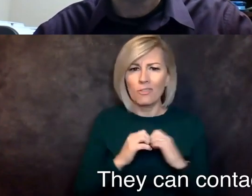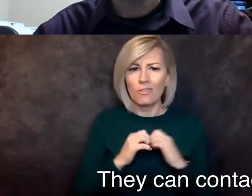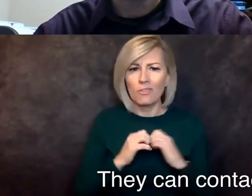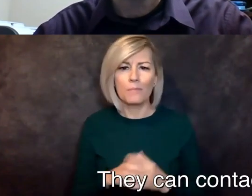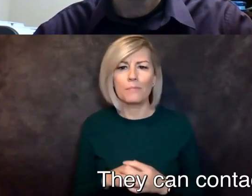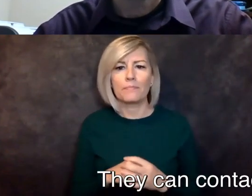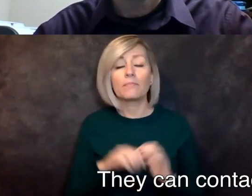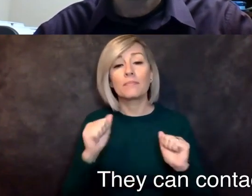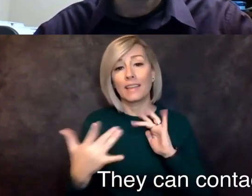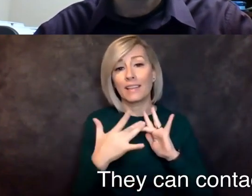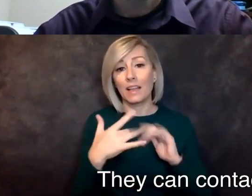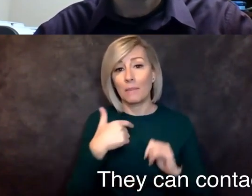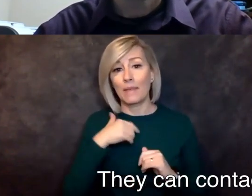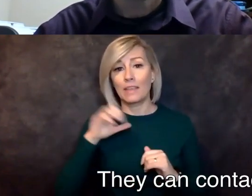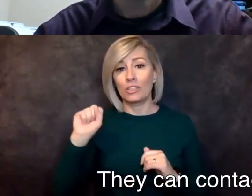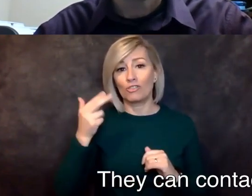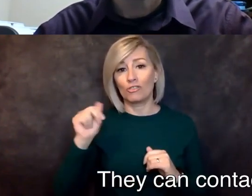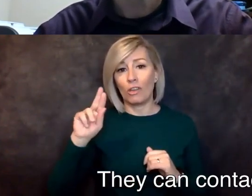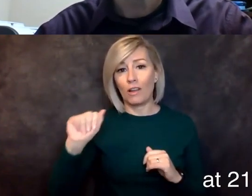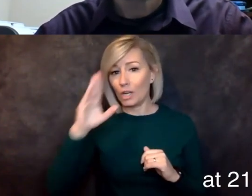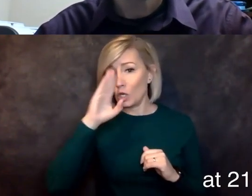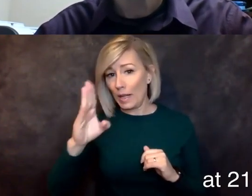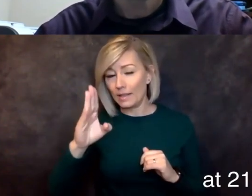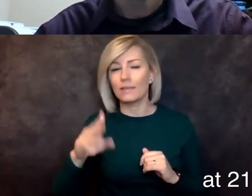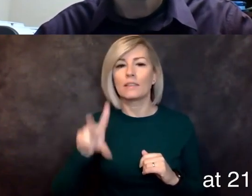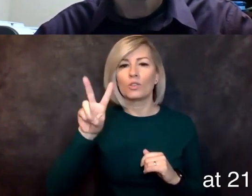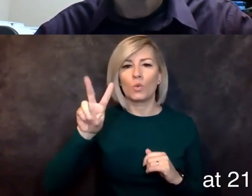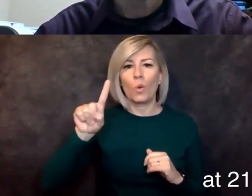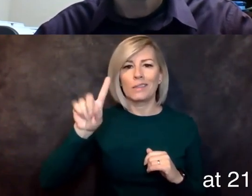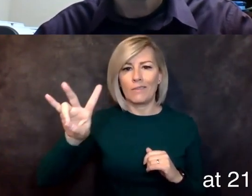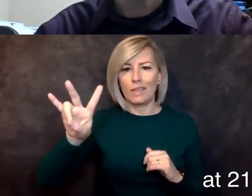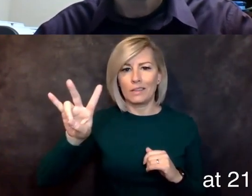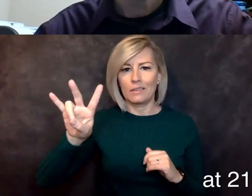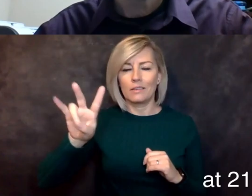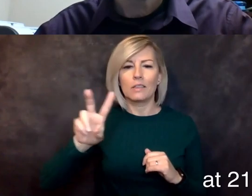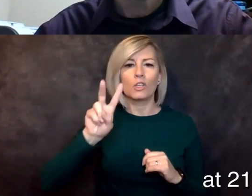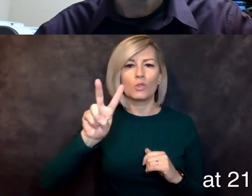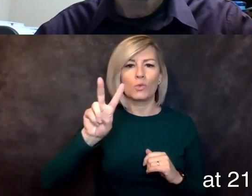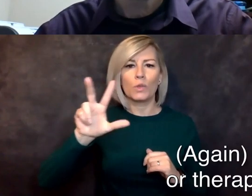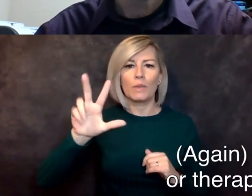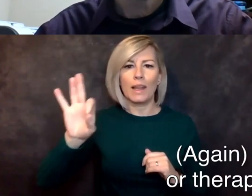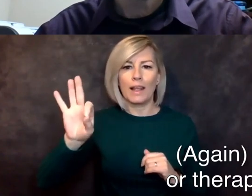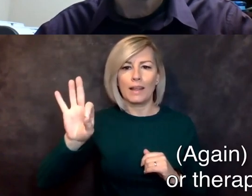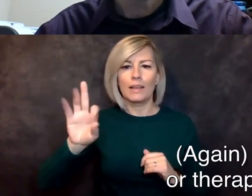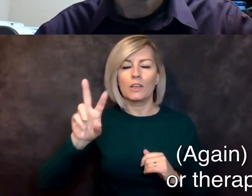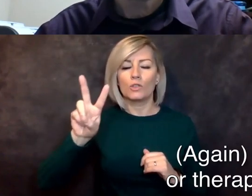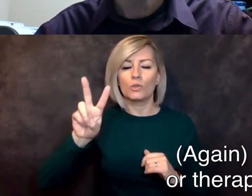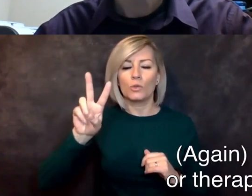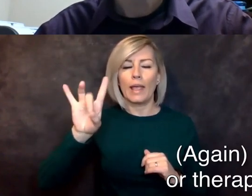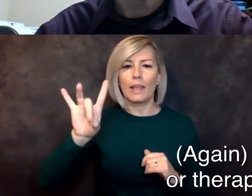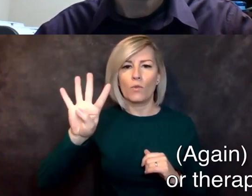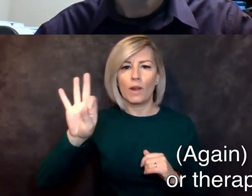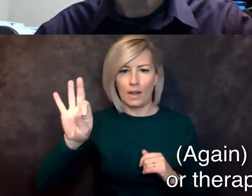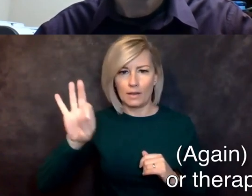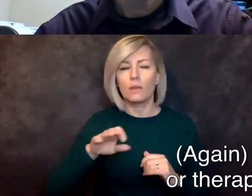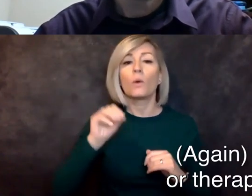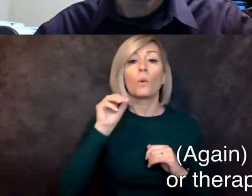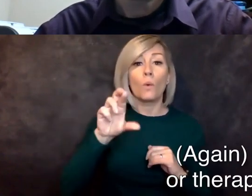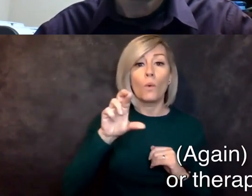They can contact me, Shawna, directly at 217-239-2849 or